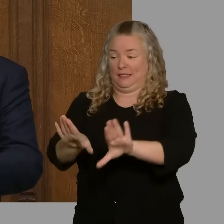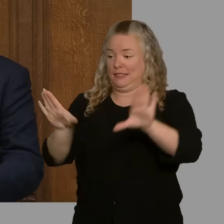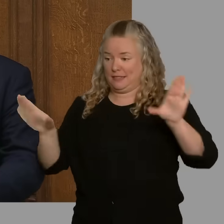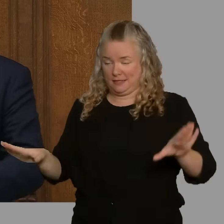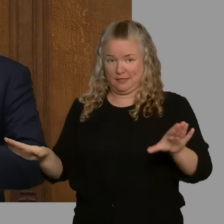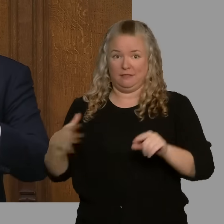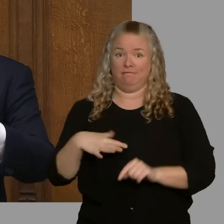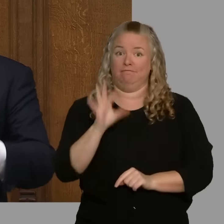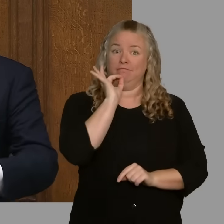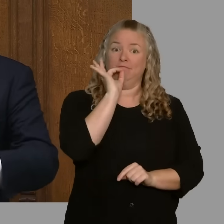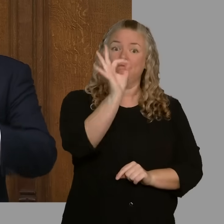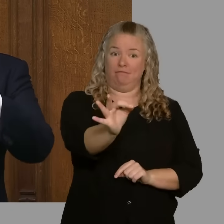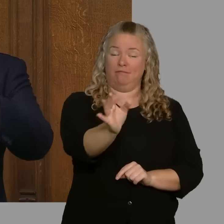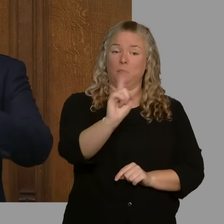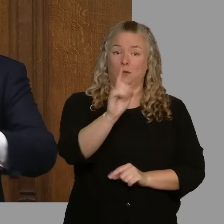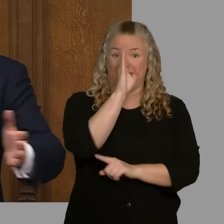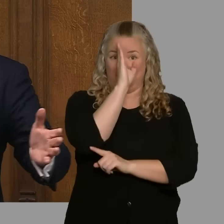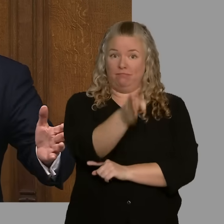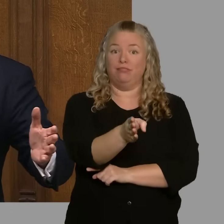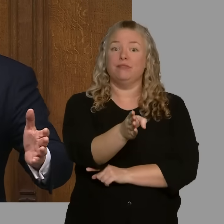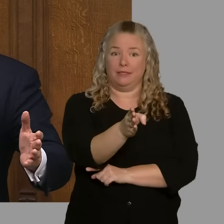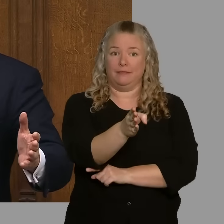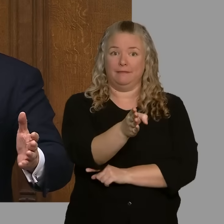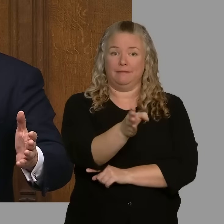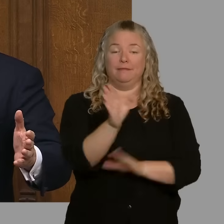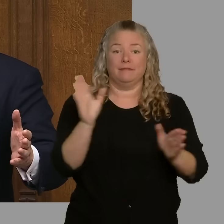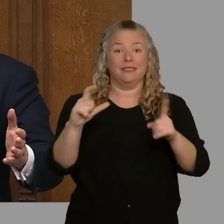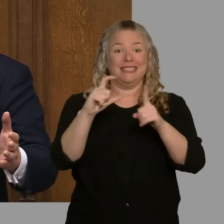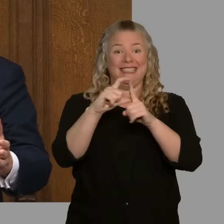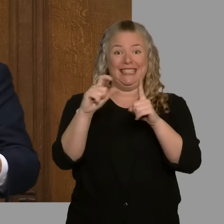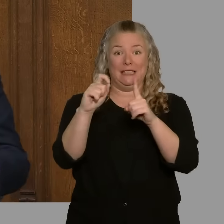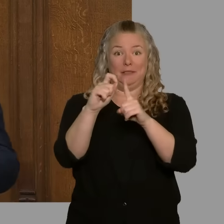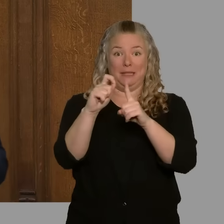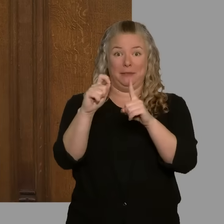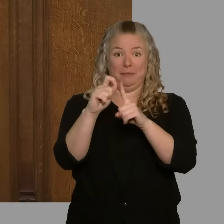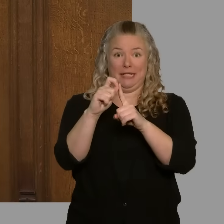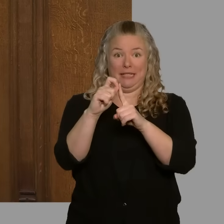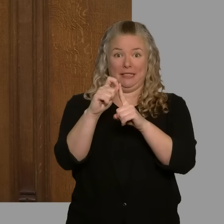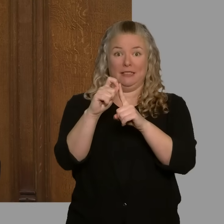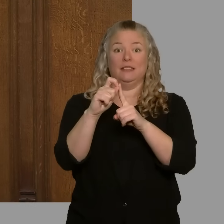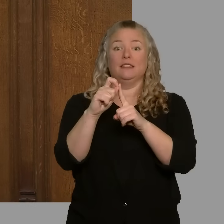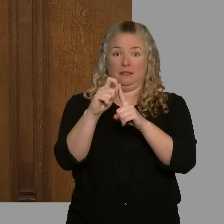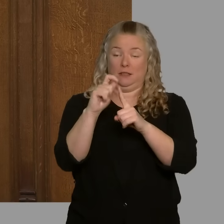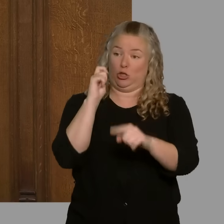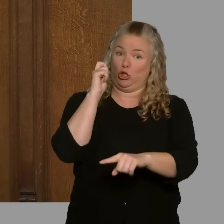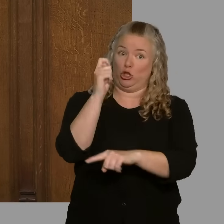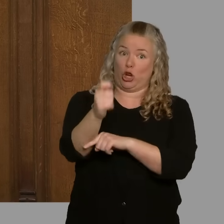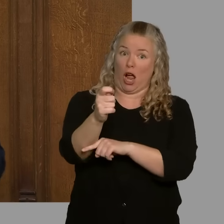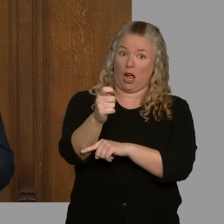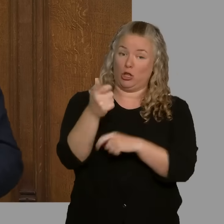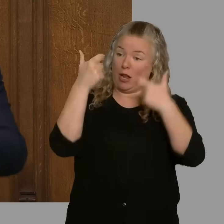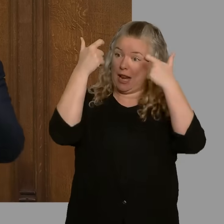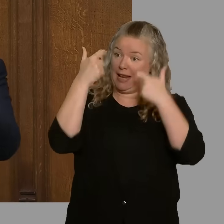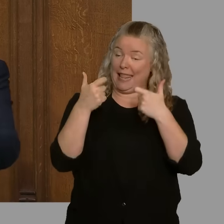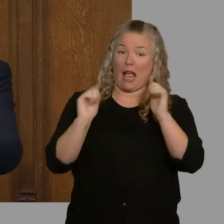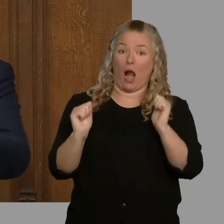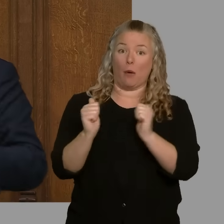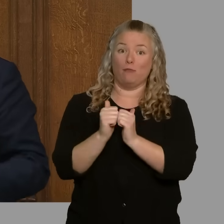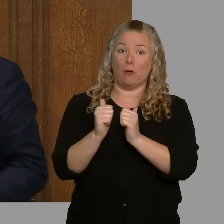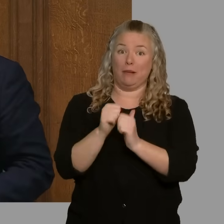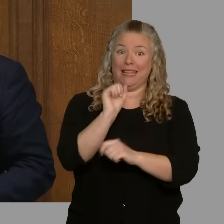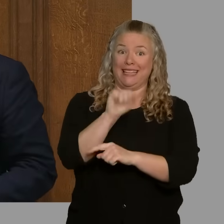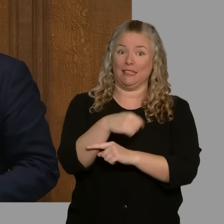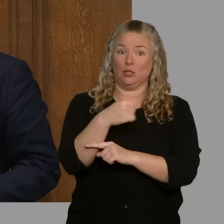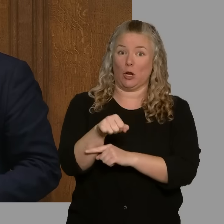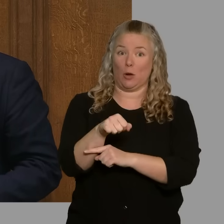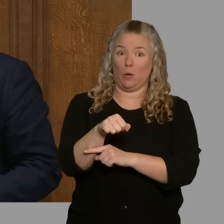then the OSA is valid, and all this talk about the National Security Act that I introduced is completely irrelevant. If they did not, why is he